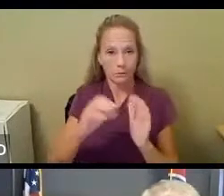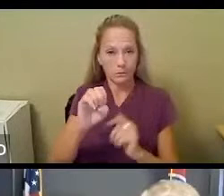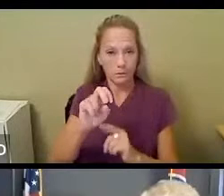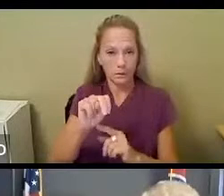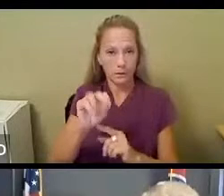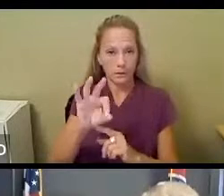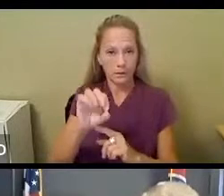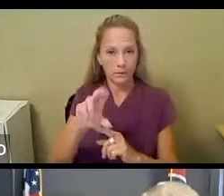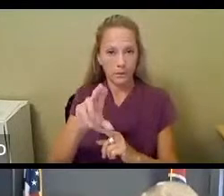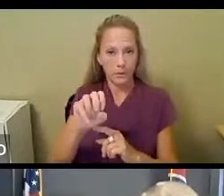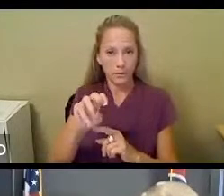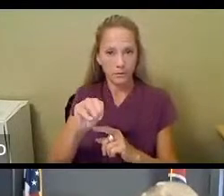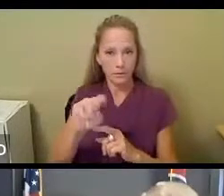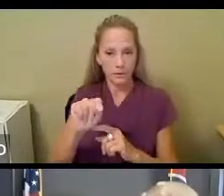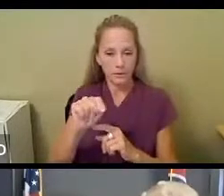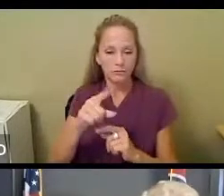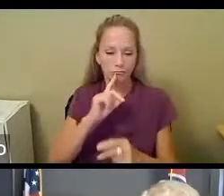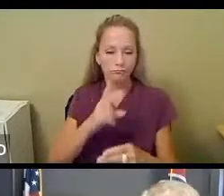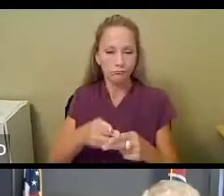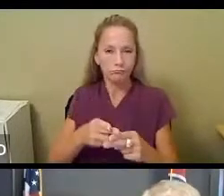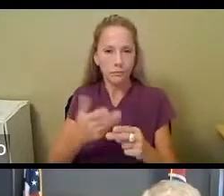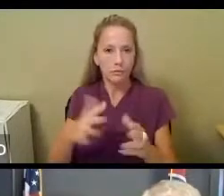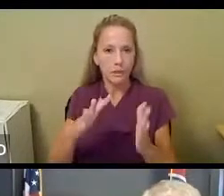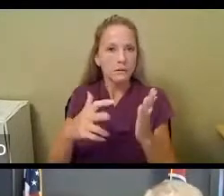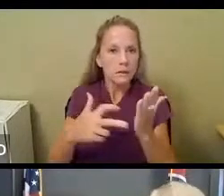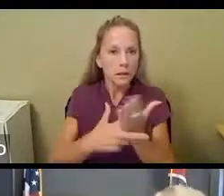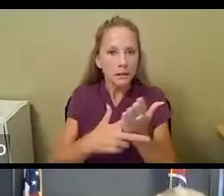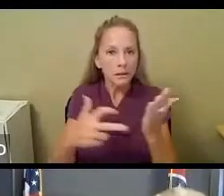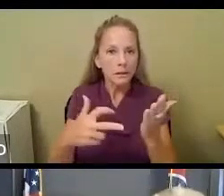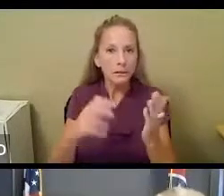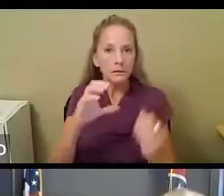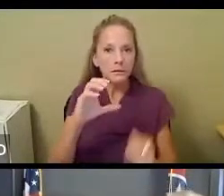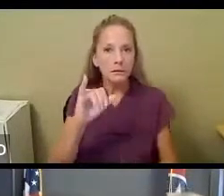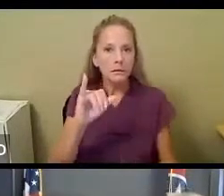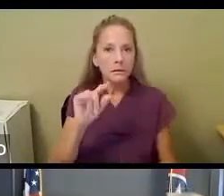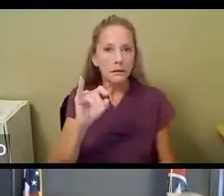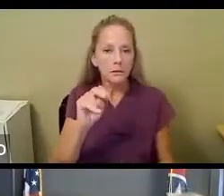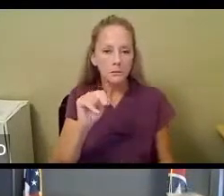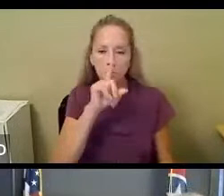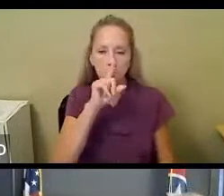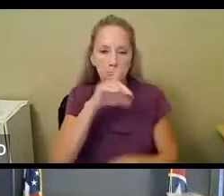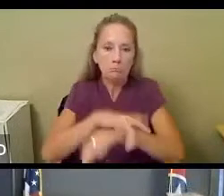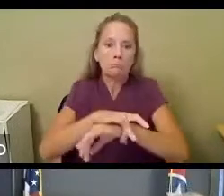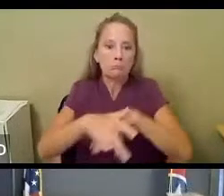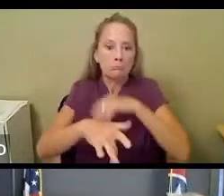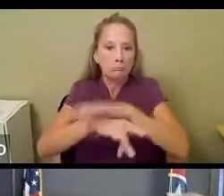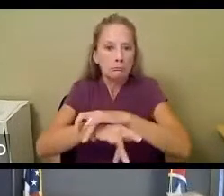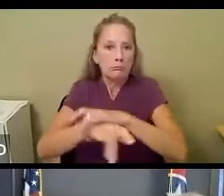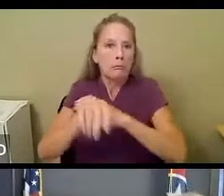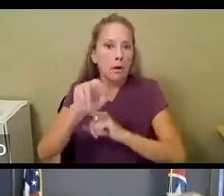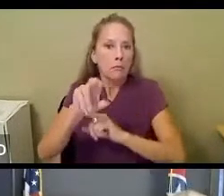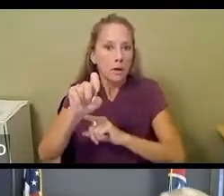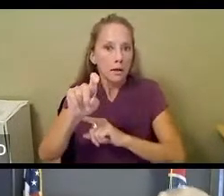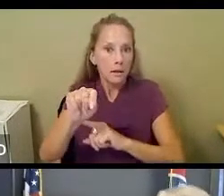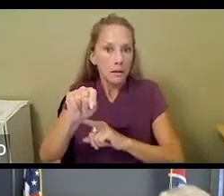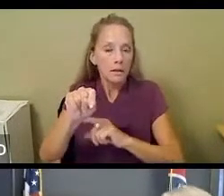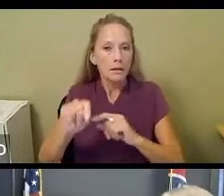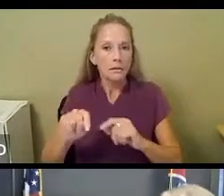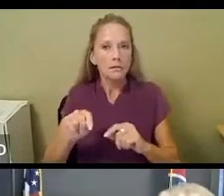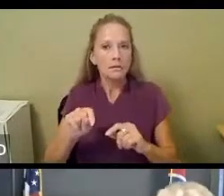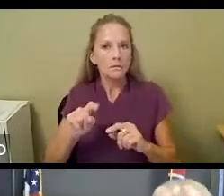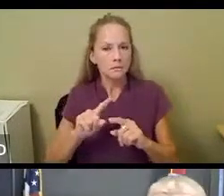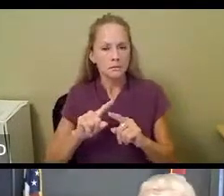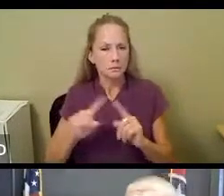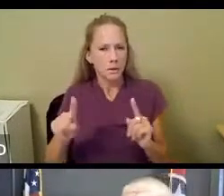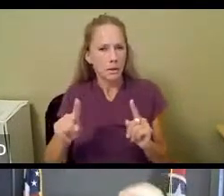a citation, certainly not an arrest. That is not part